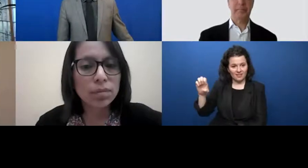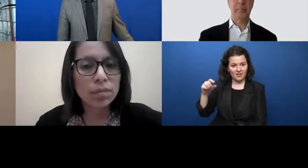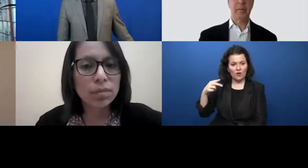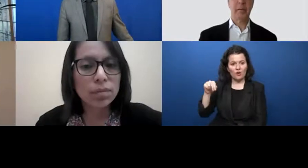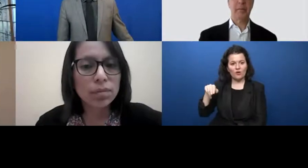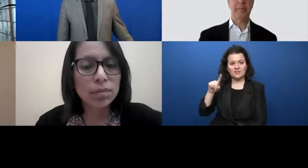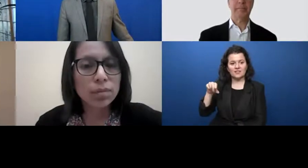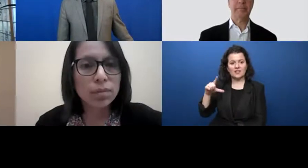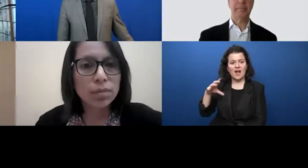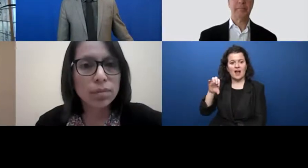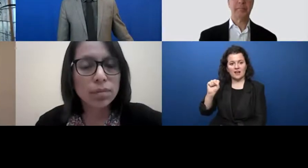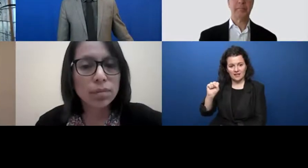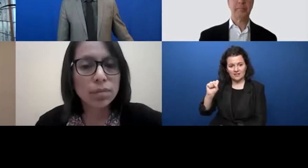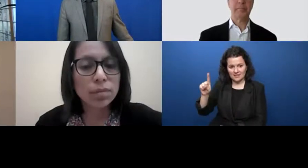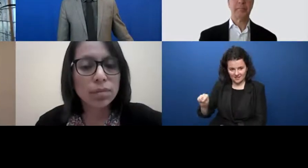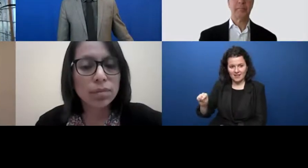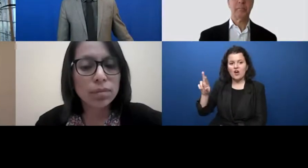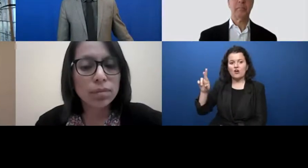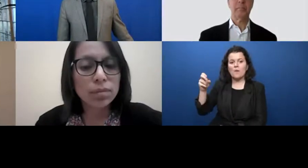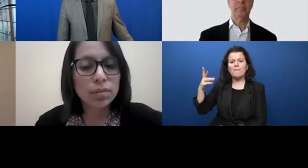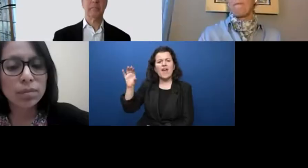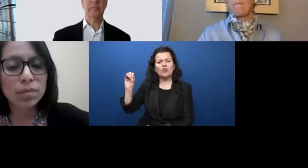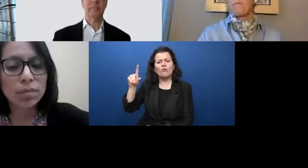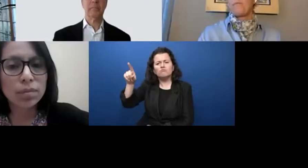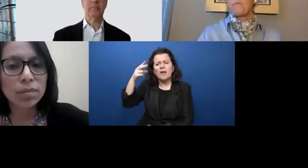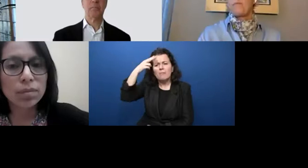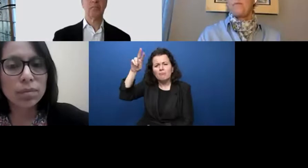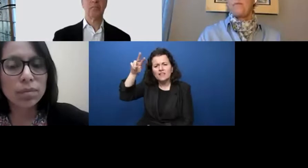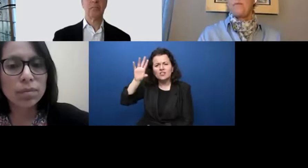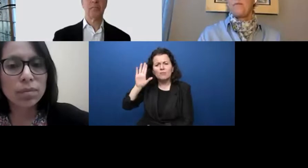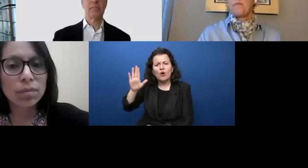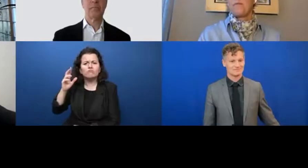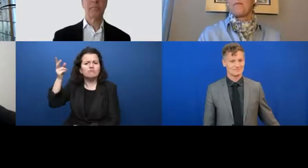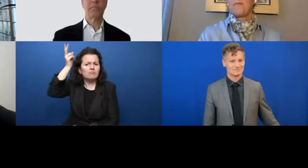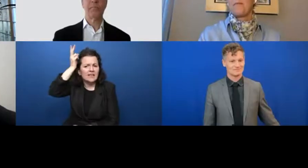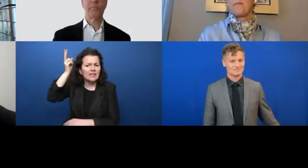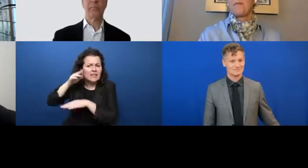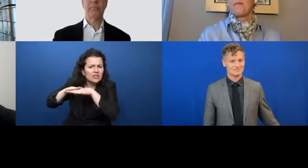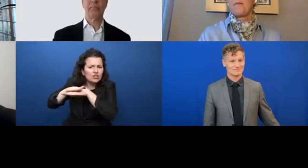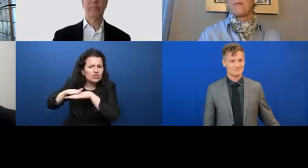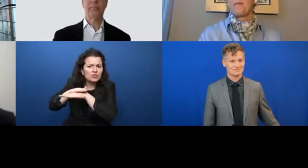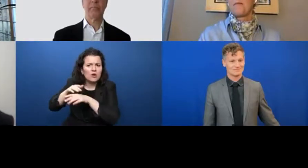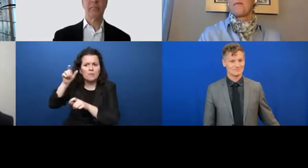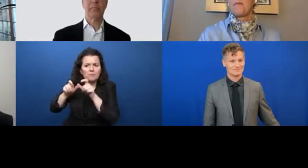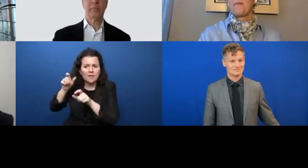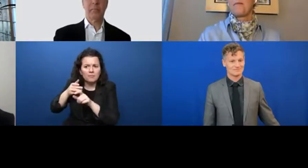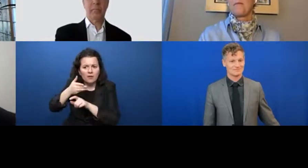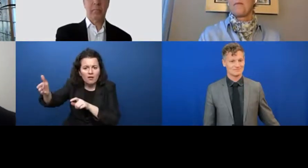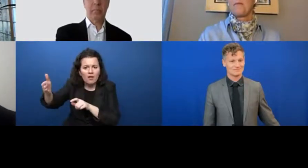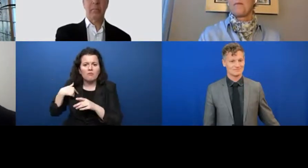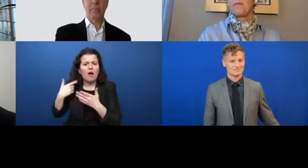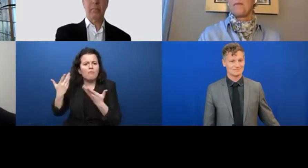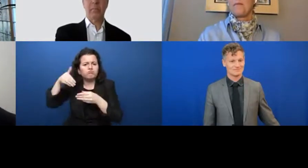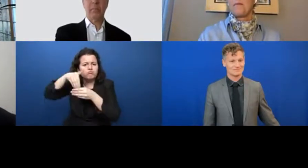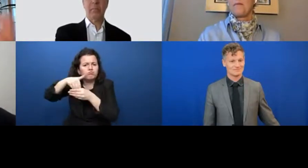on indigenous communities in Mexico. And she will be interpreted by Ana Sepulveda, who is